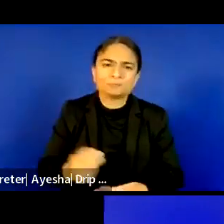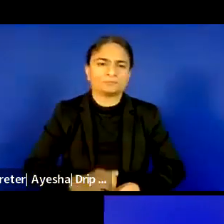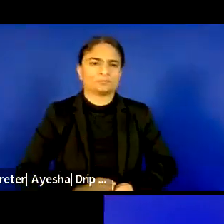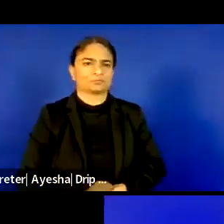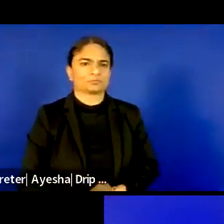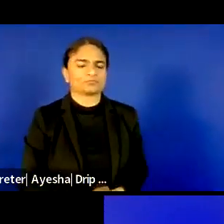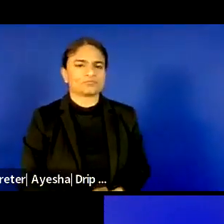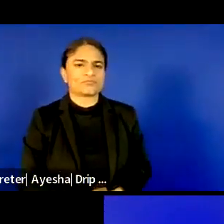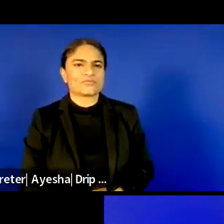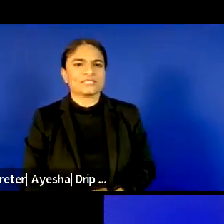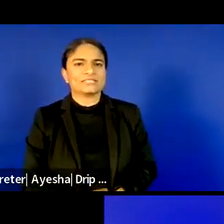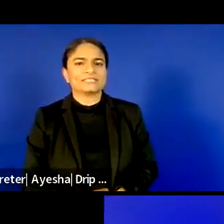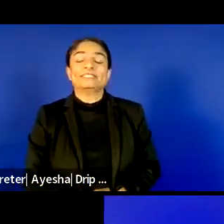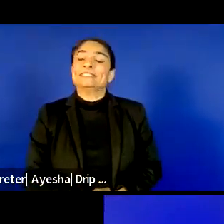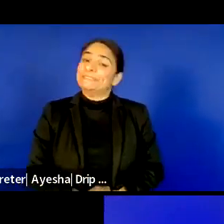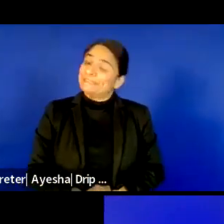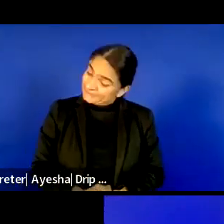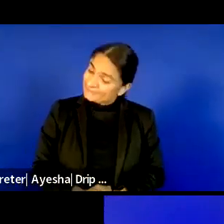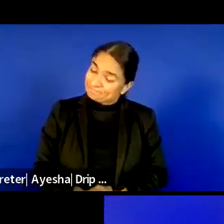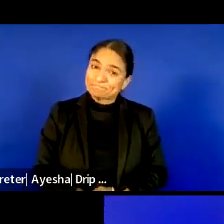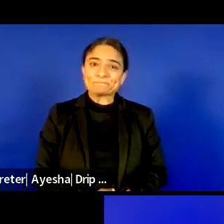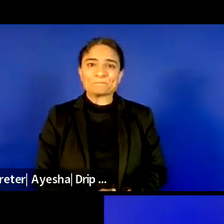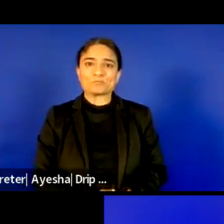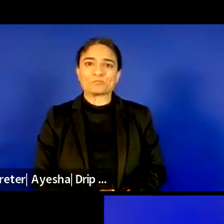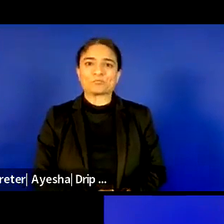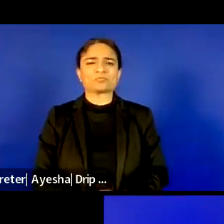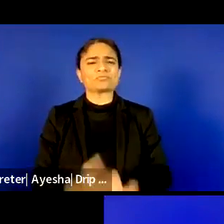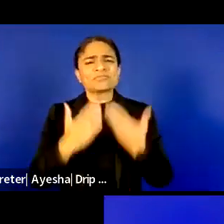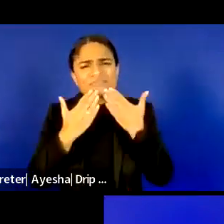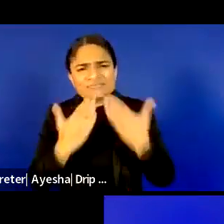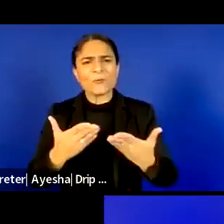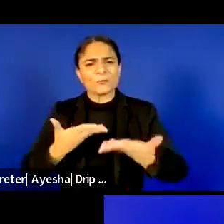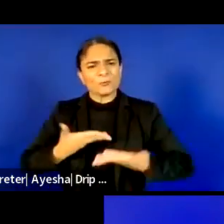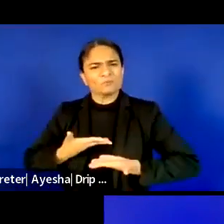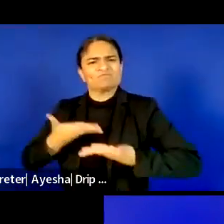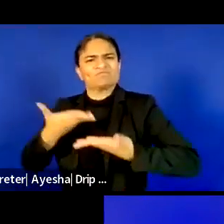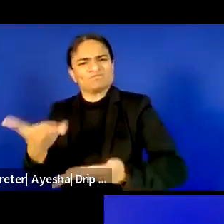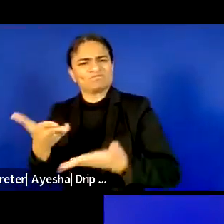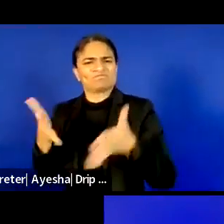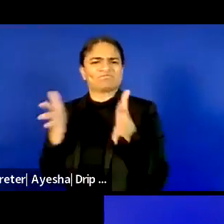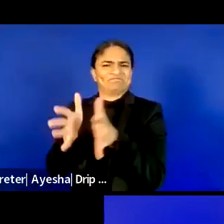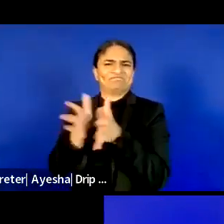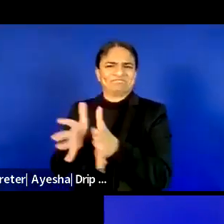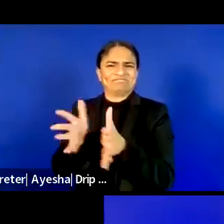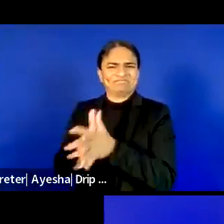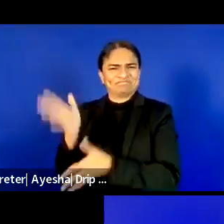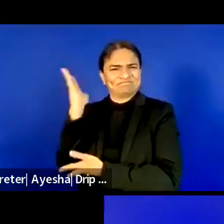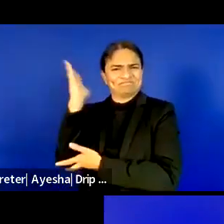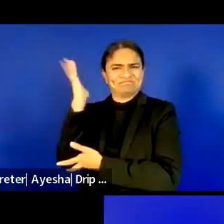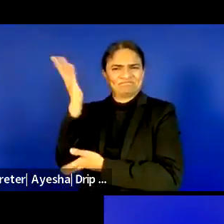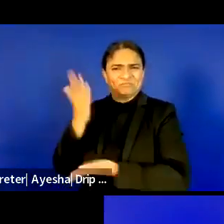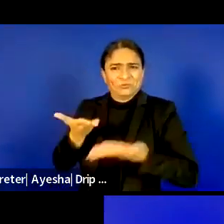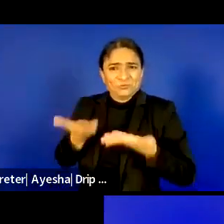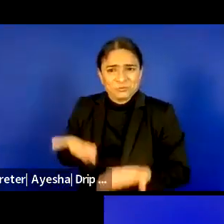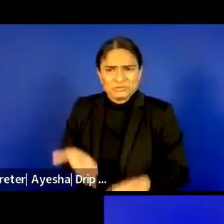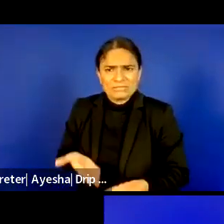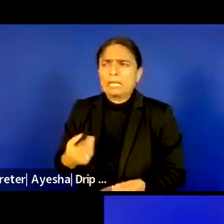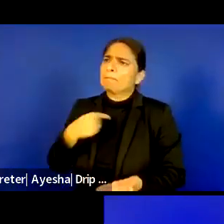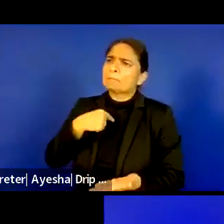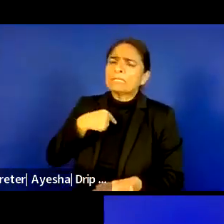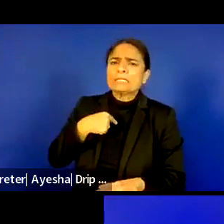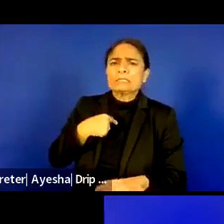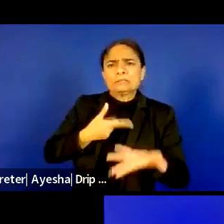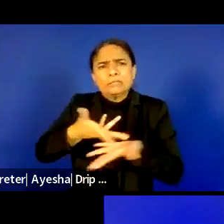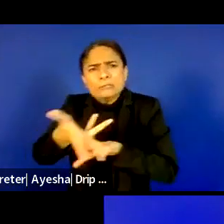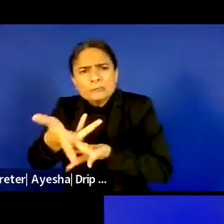today. It's been a true pleasure working with Women Enabled International over the past couple of years, and also the many other